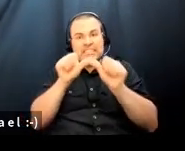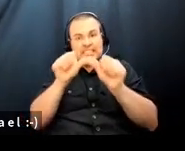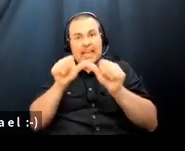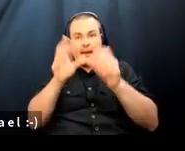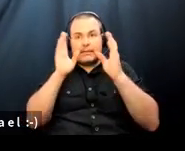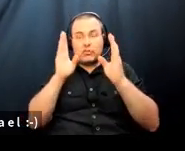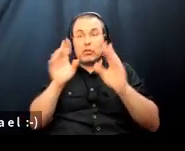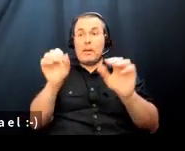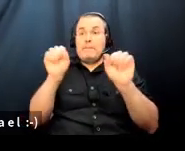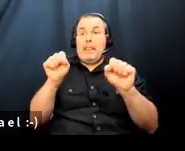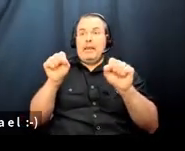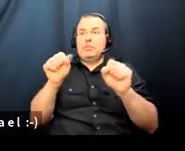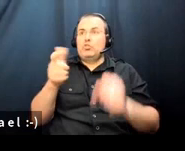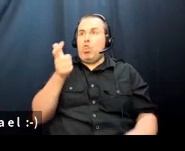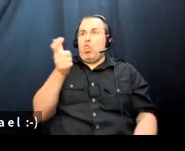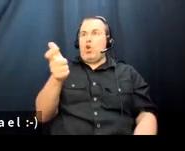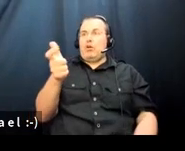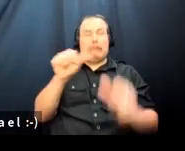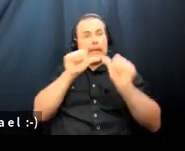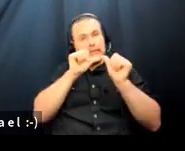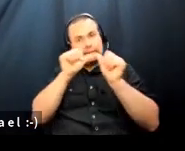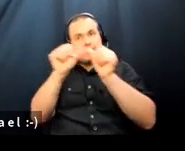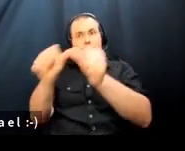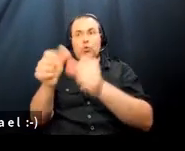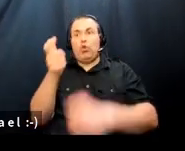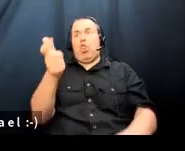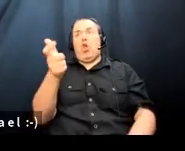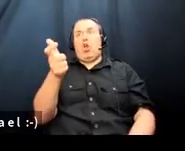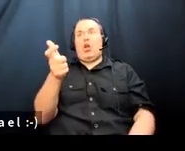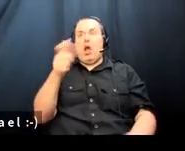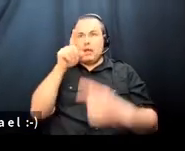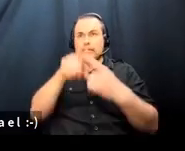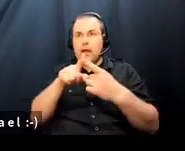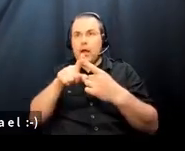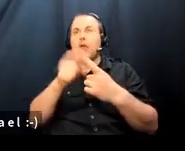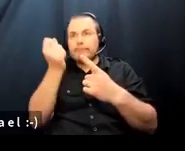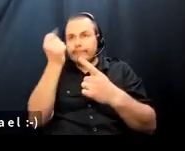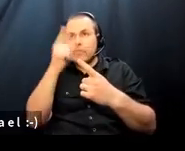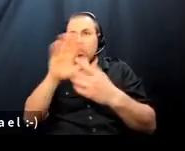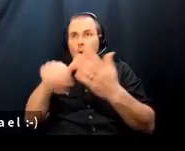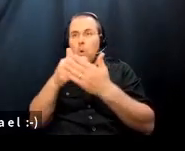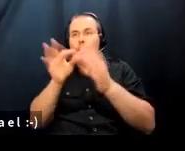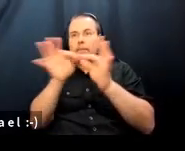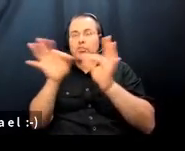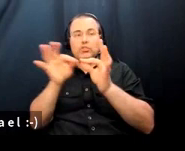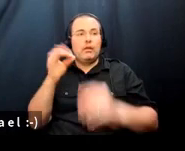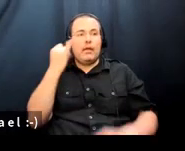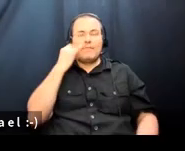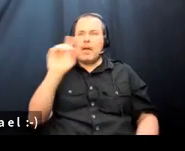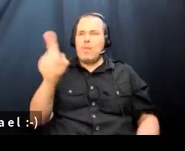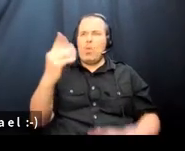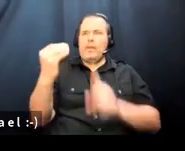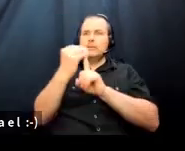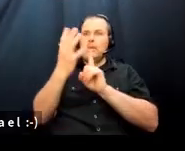look and continue to look until they get the whole message. If all I'm ever exposed to